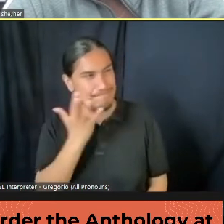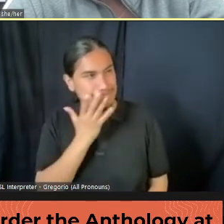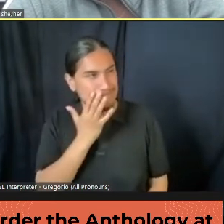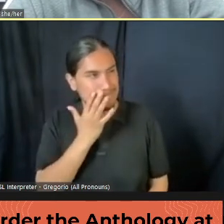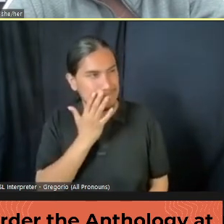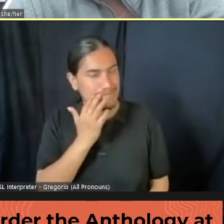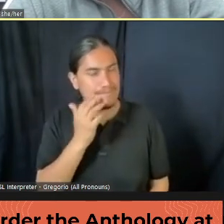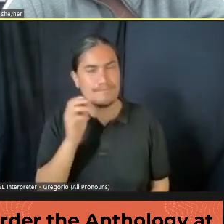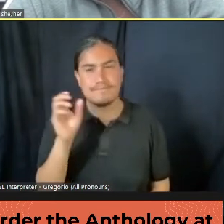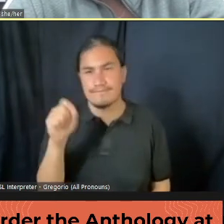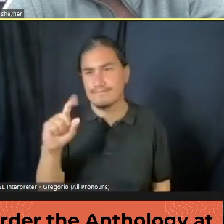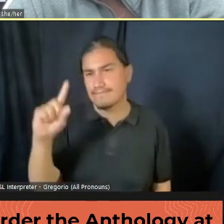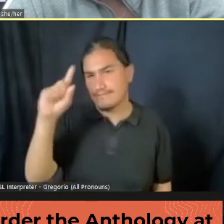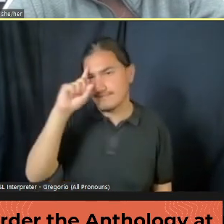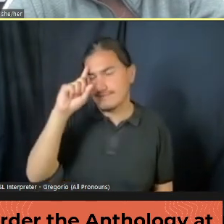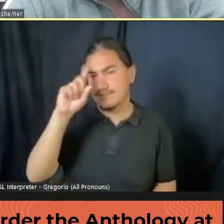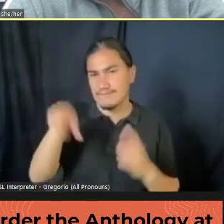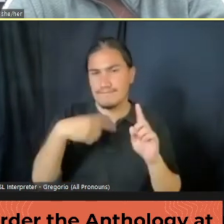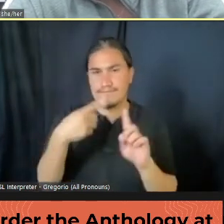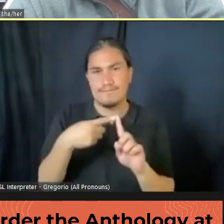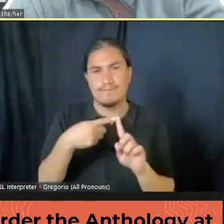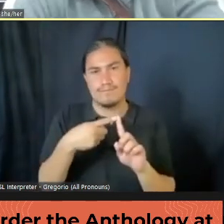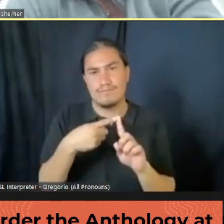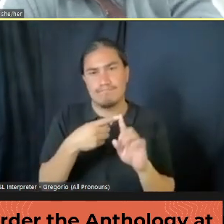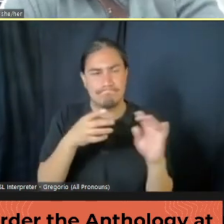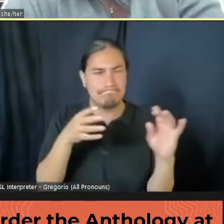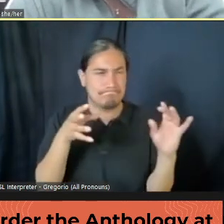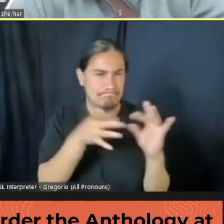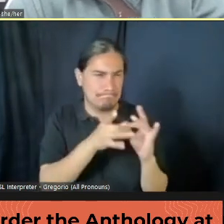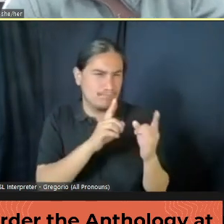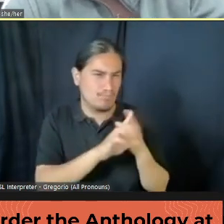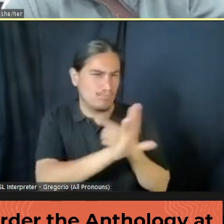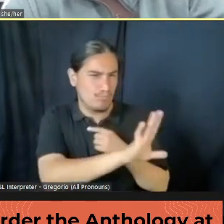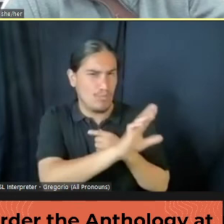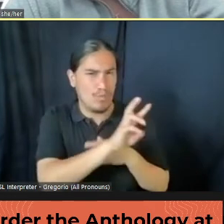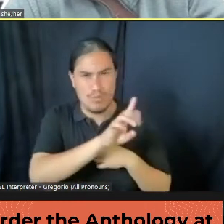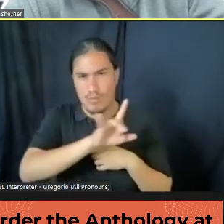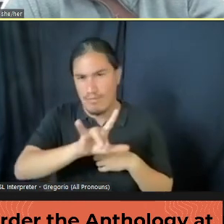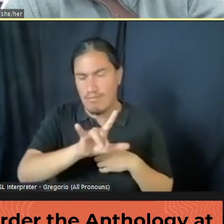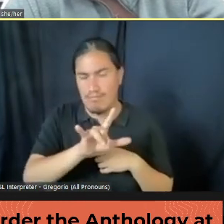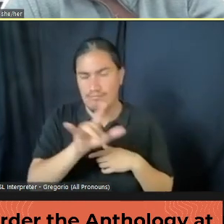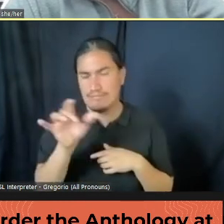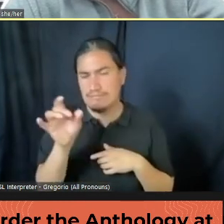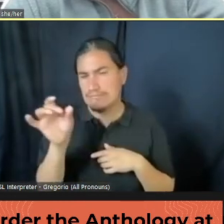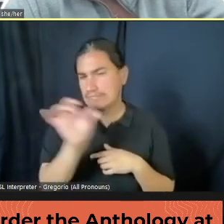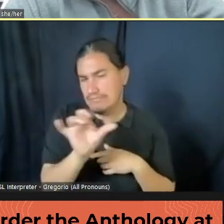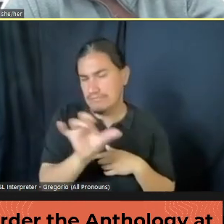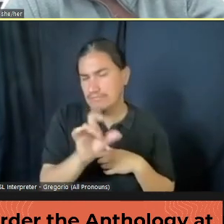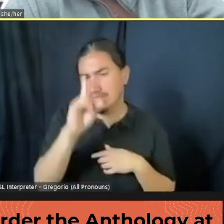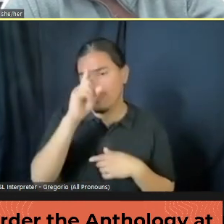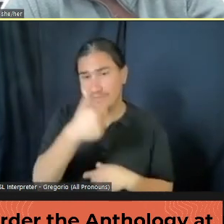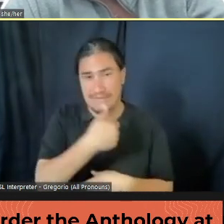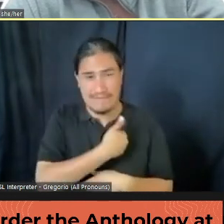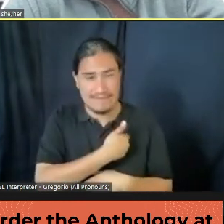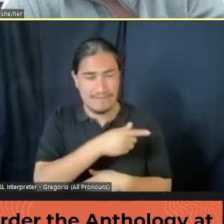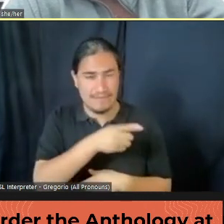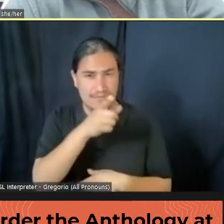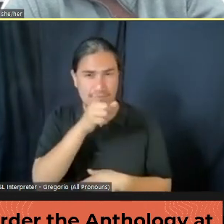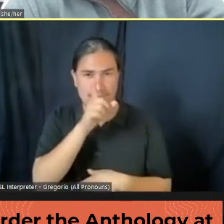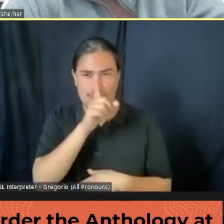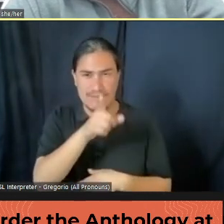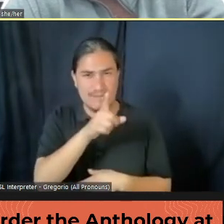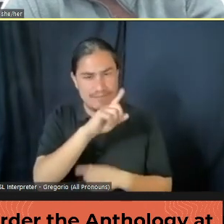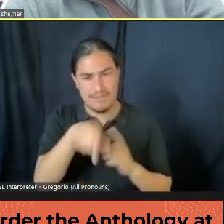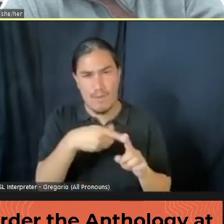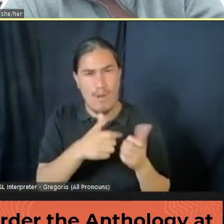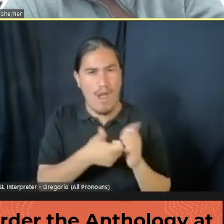it is a thought that is a twin to yours, Will. And it for me is simply, how do we find our way